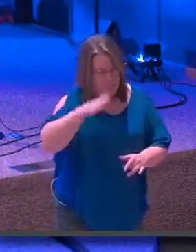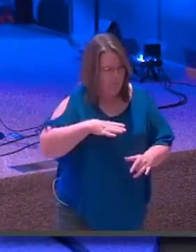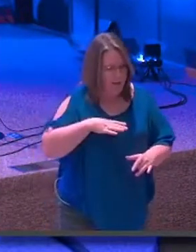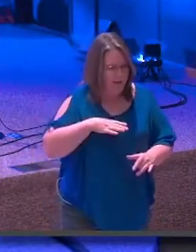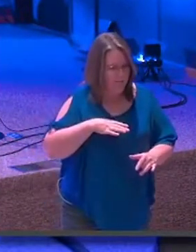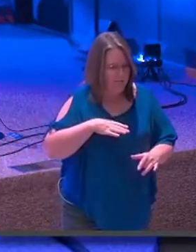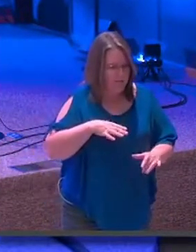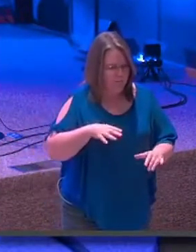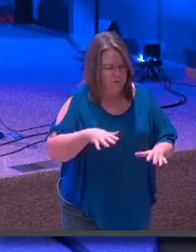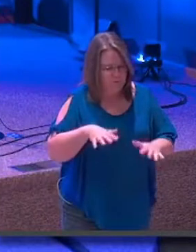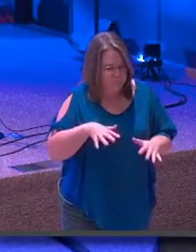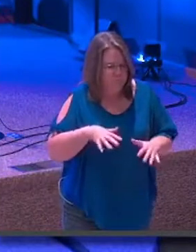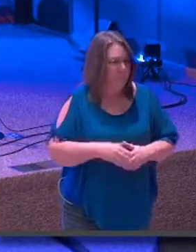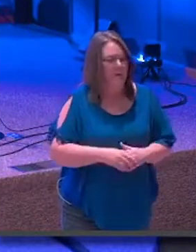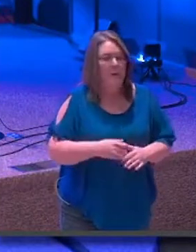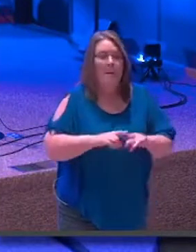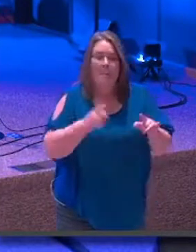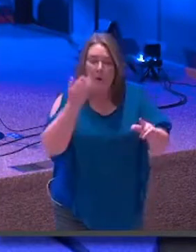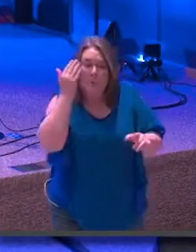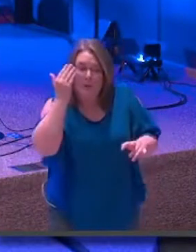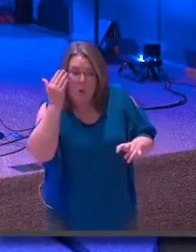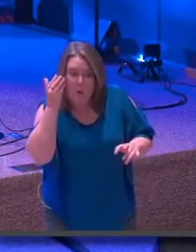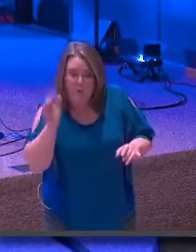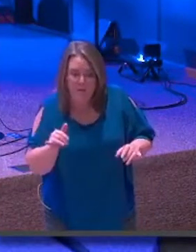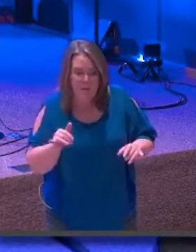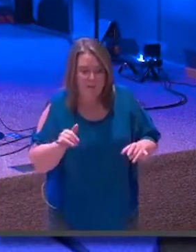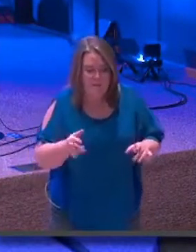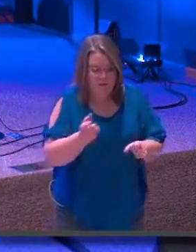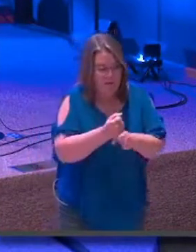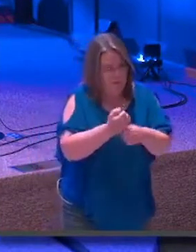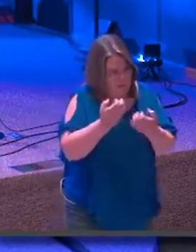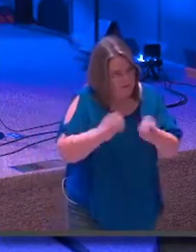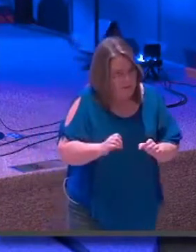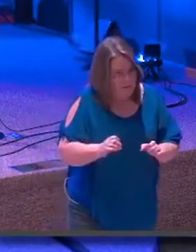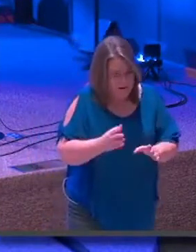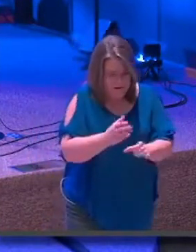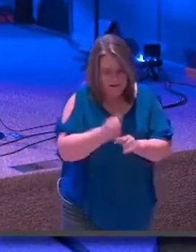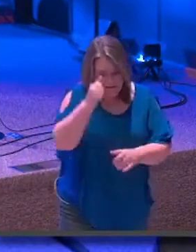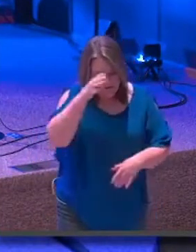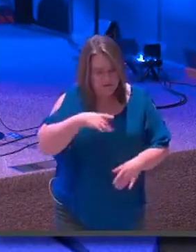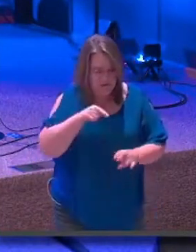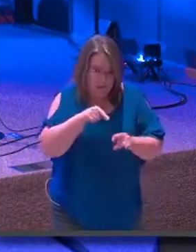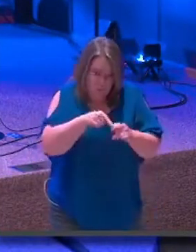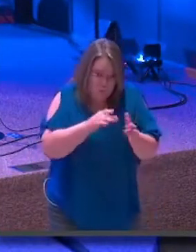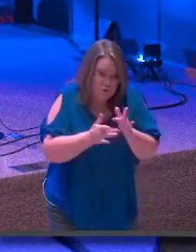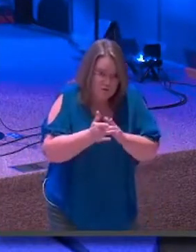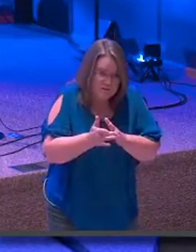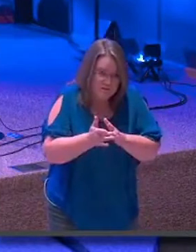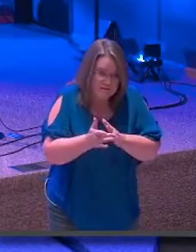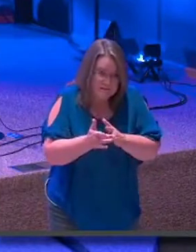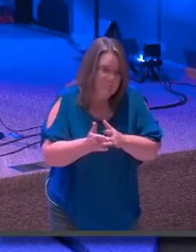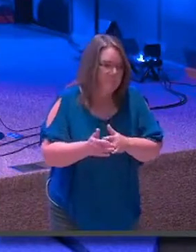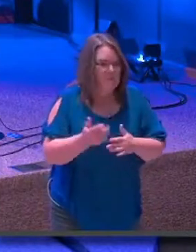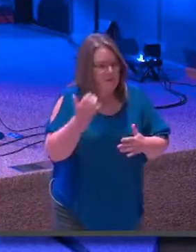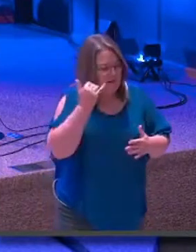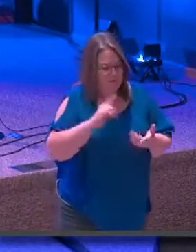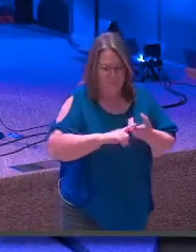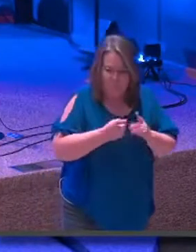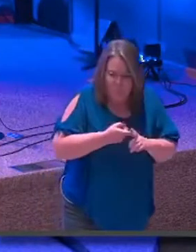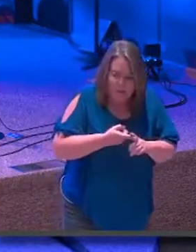know that they made an effort to get this man to Jesus. Now, whether he was a friend,